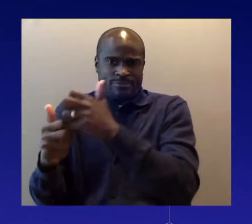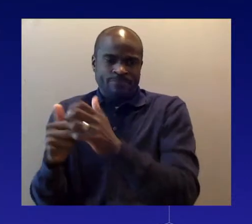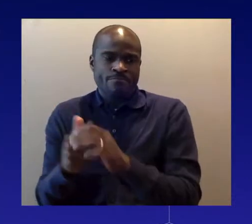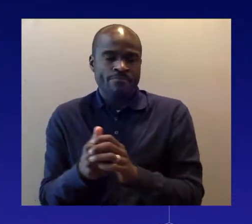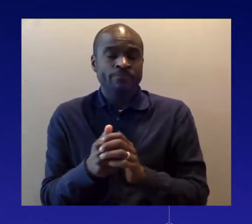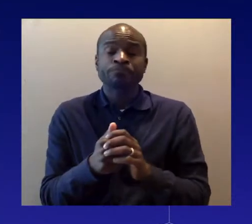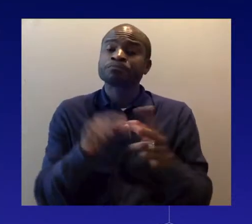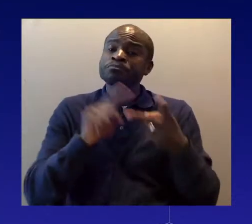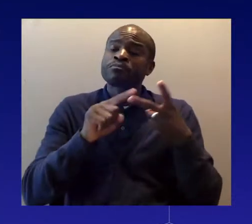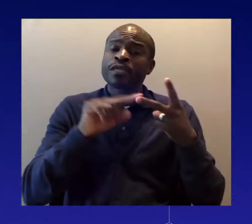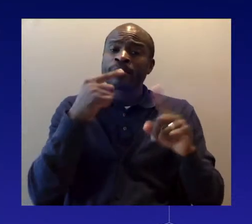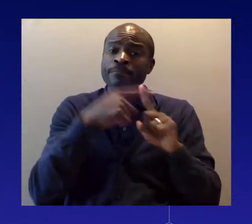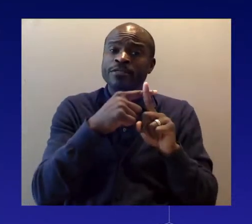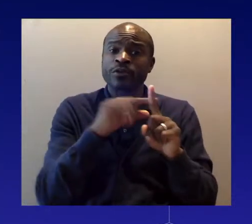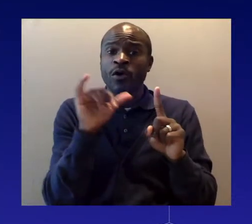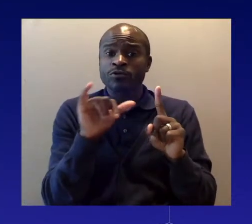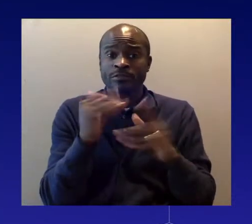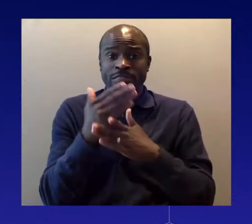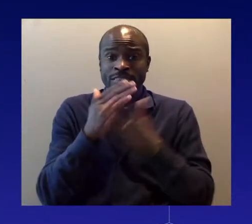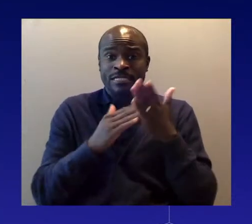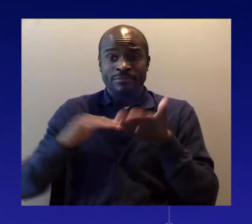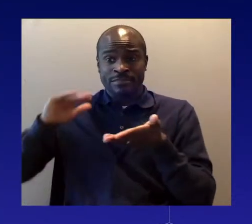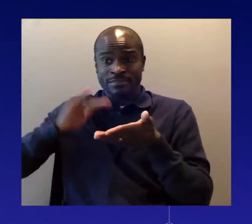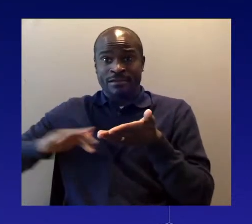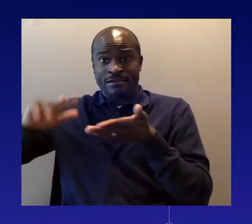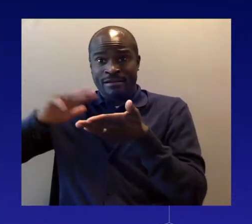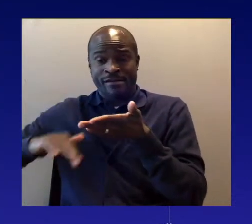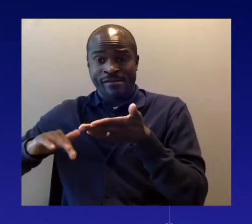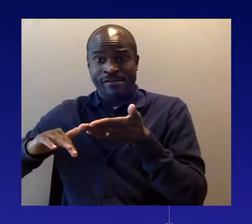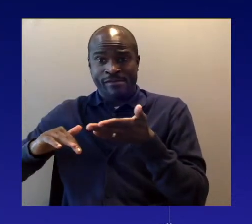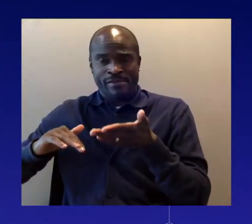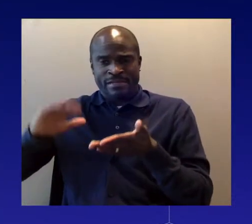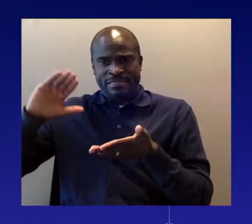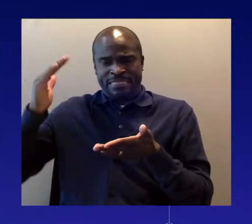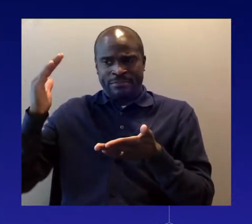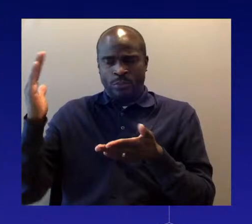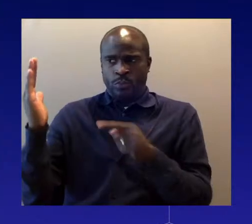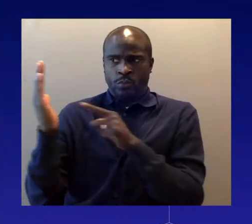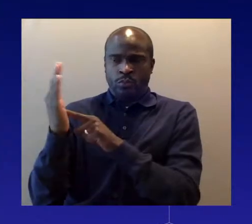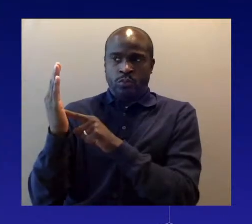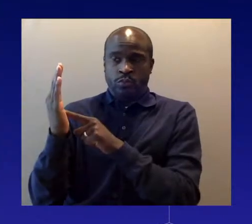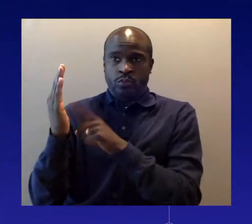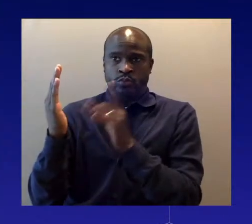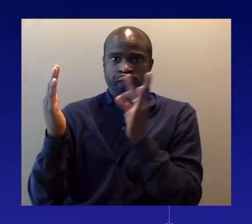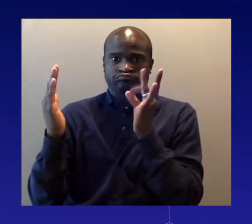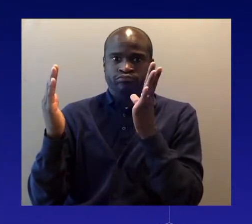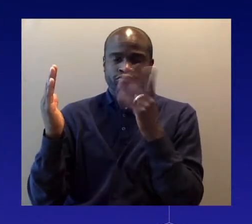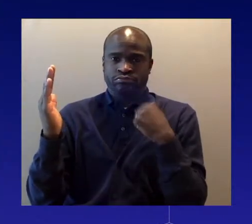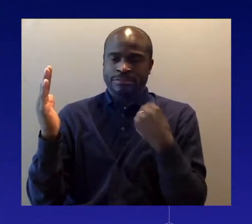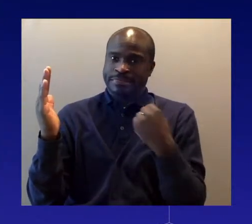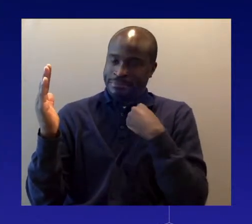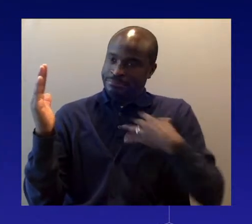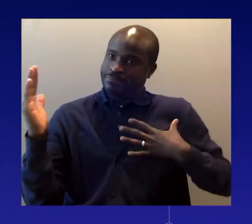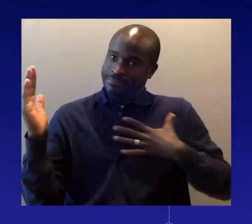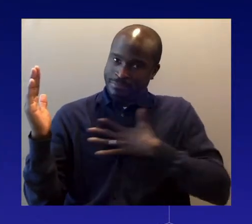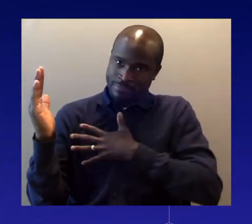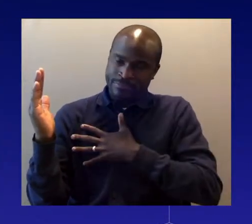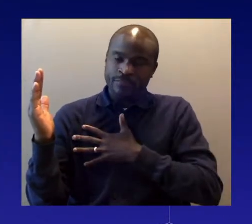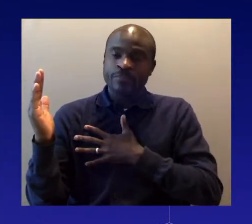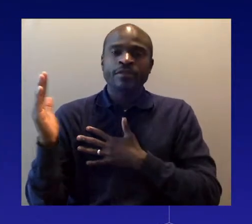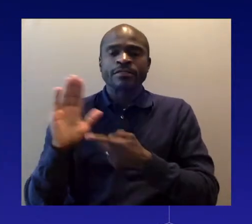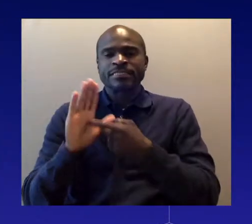strike terror in me as to how AI can be misused. There's a study that was published by